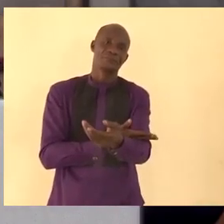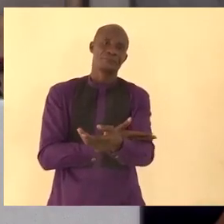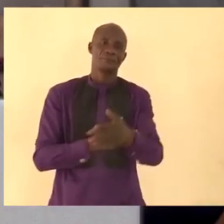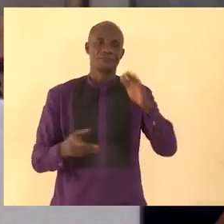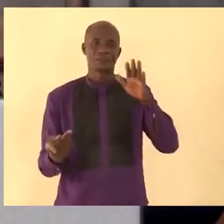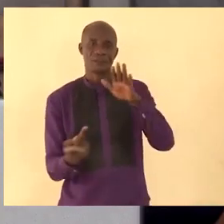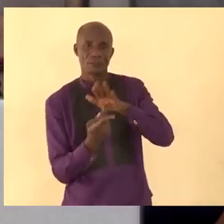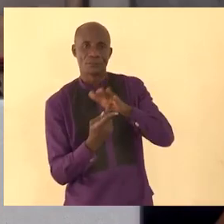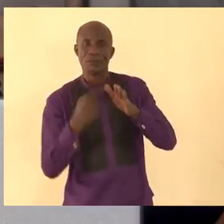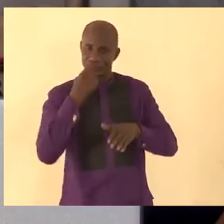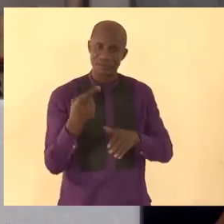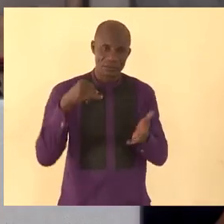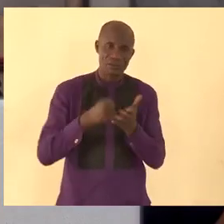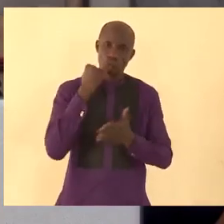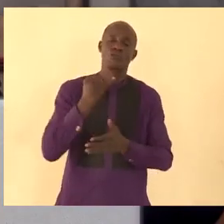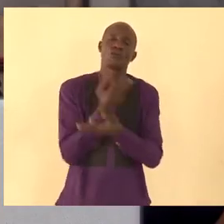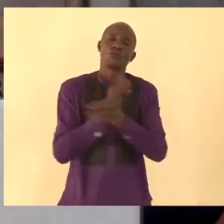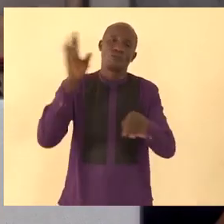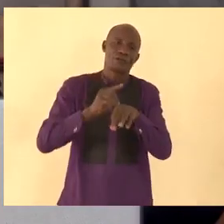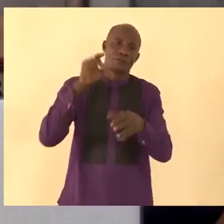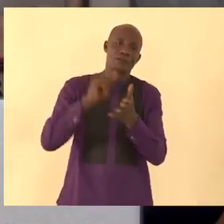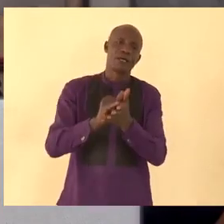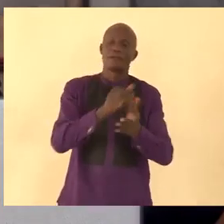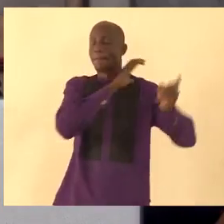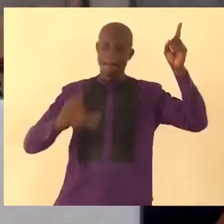St. Paul says, it is for freedom that Christ